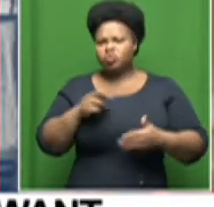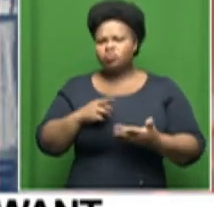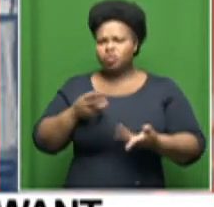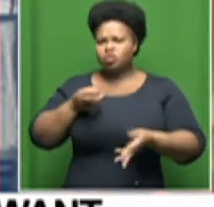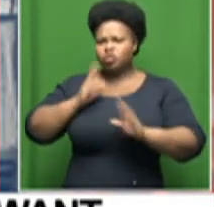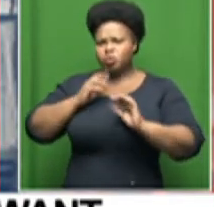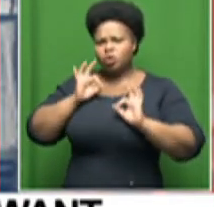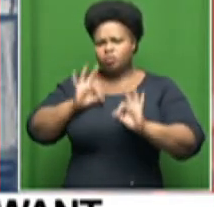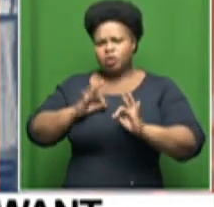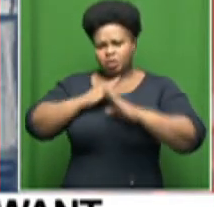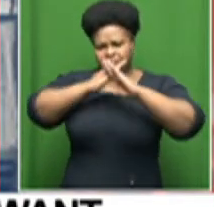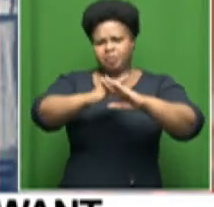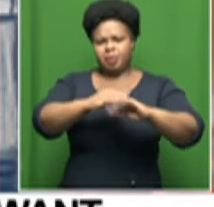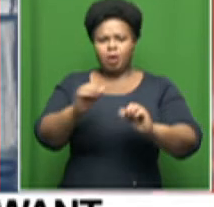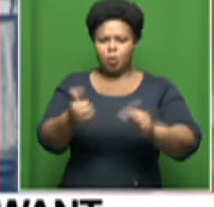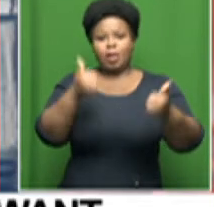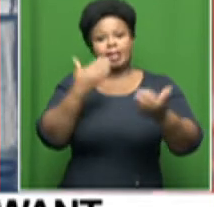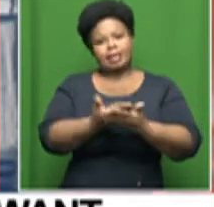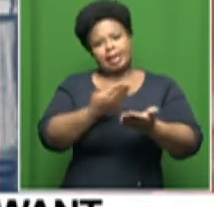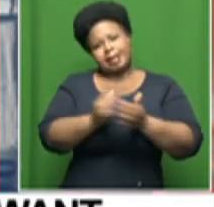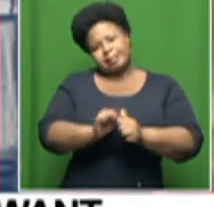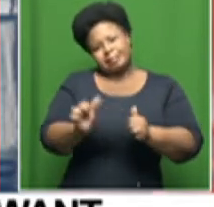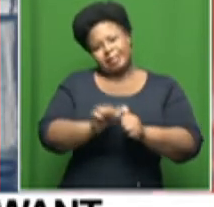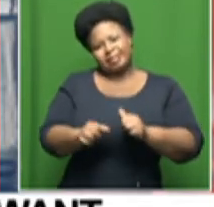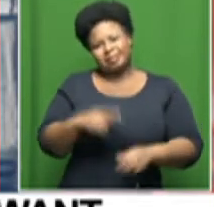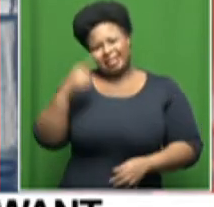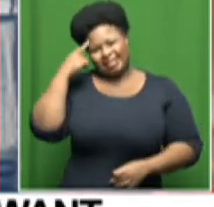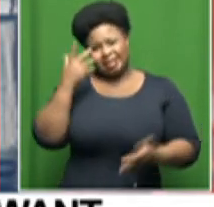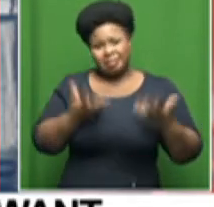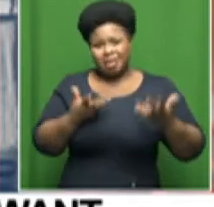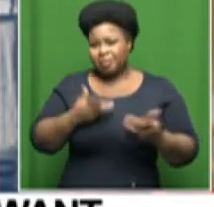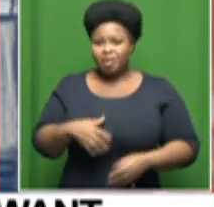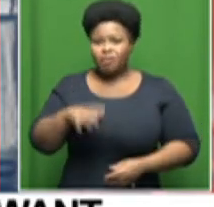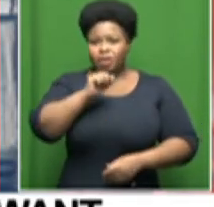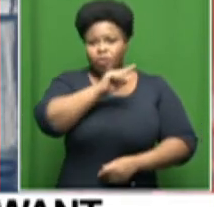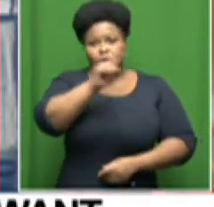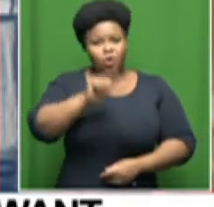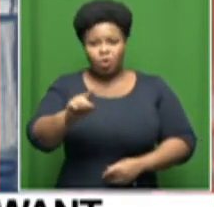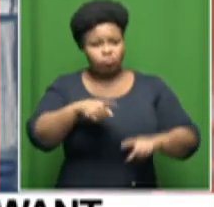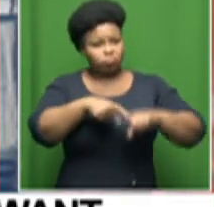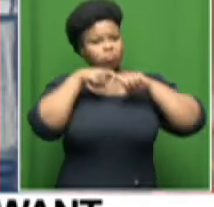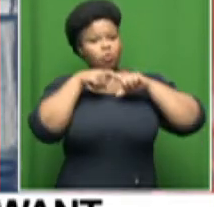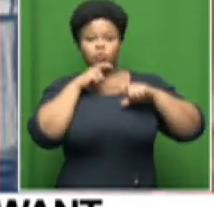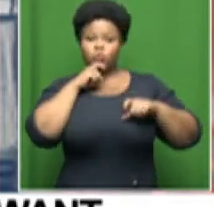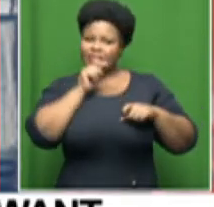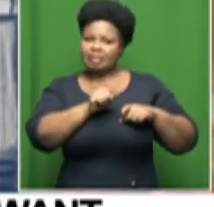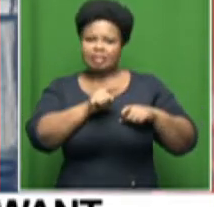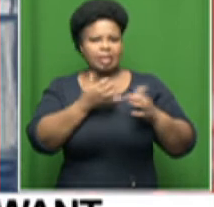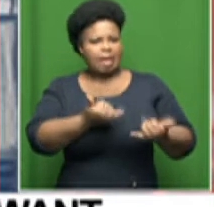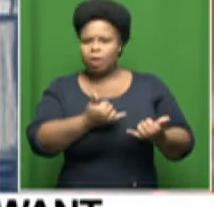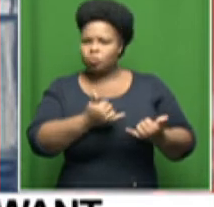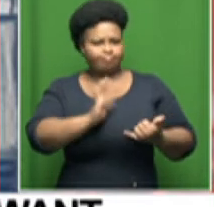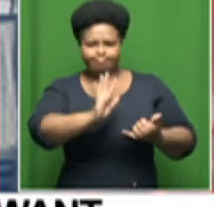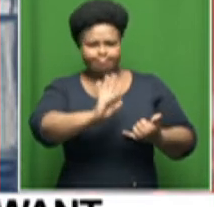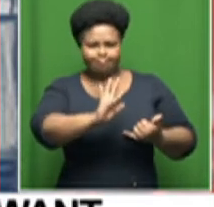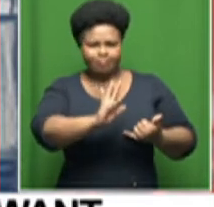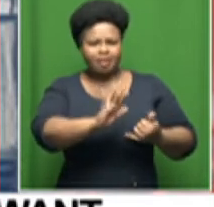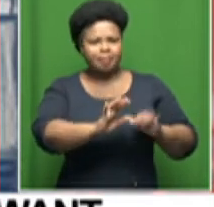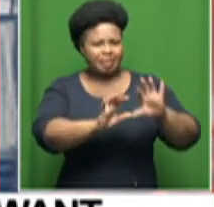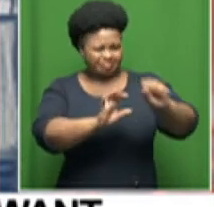response. So I think we just need to maybe suspend use of AstraZeneca, but investigate it more